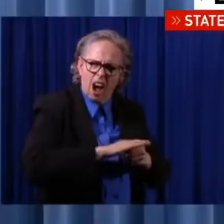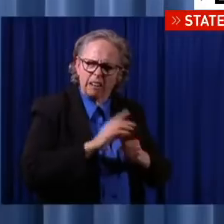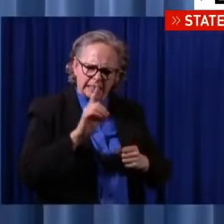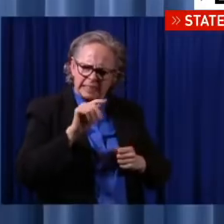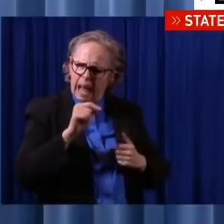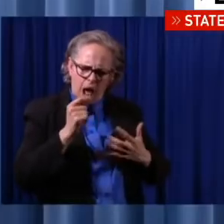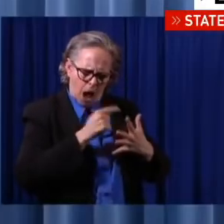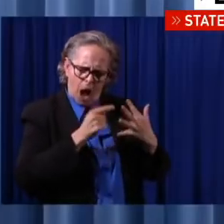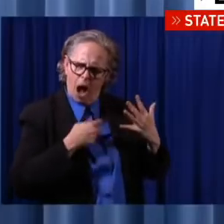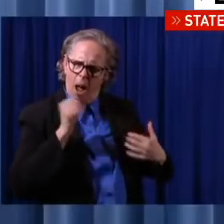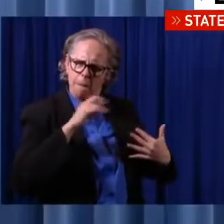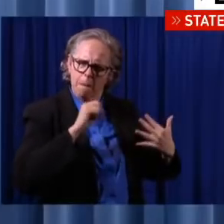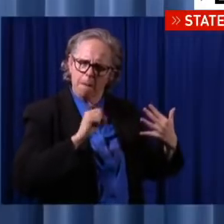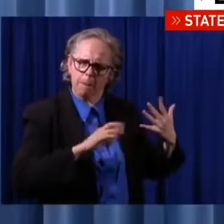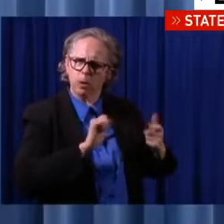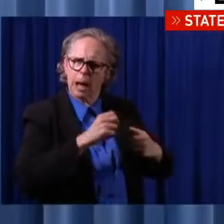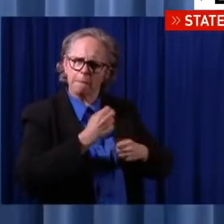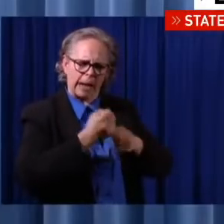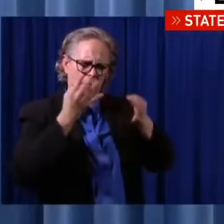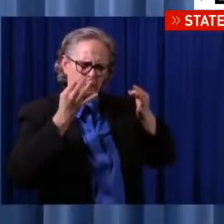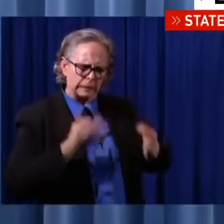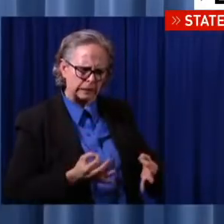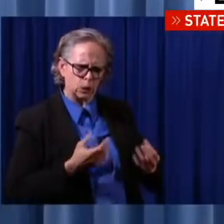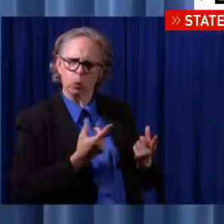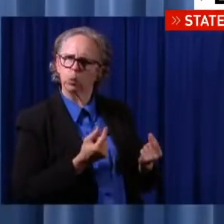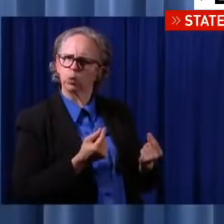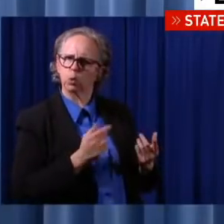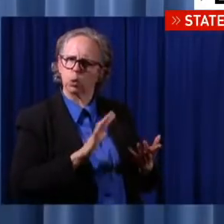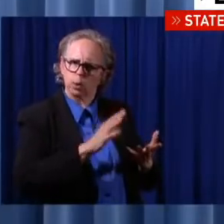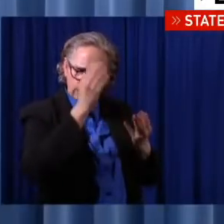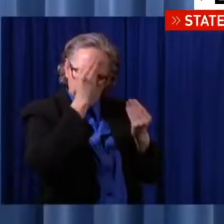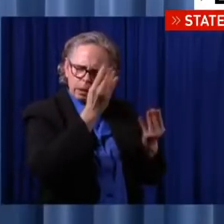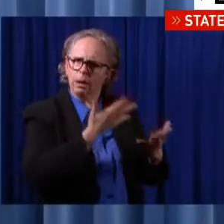you should take very, very seriously and take action.